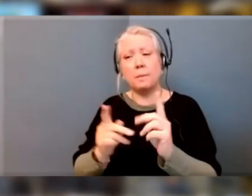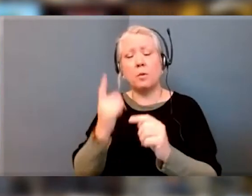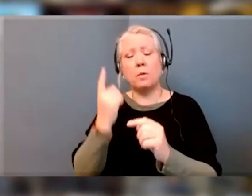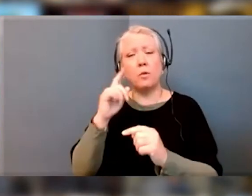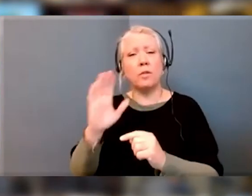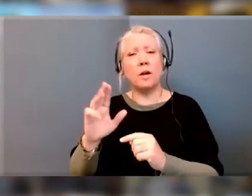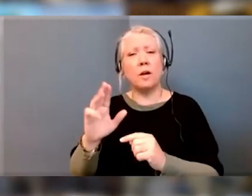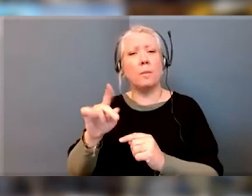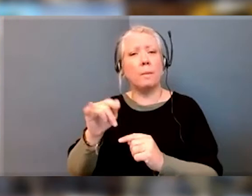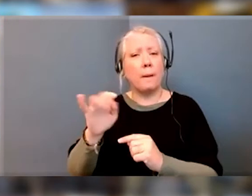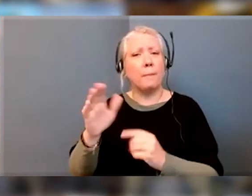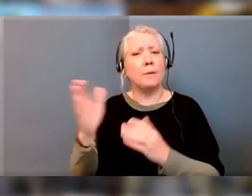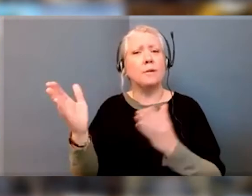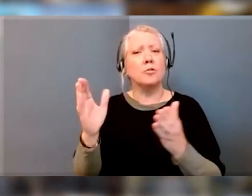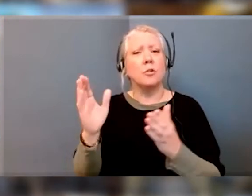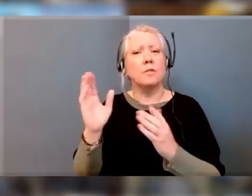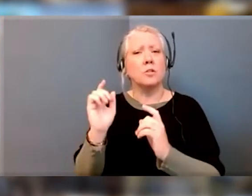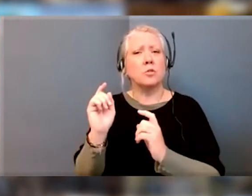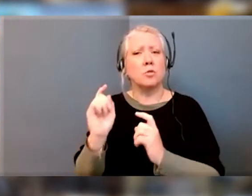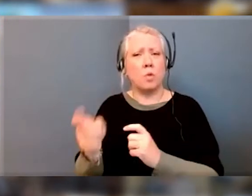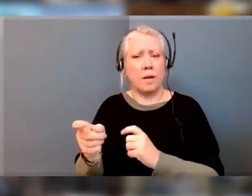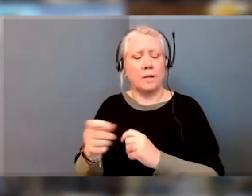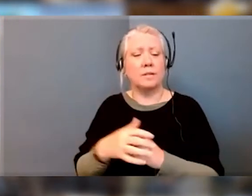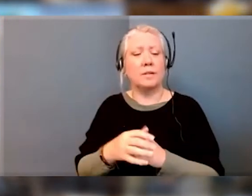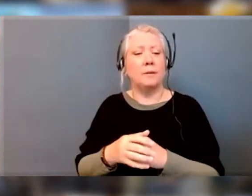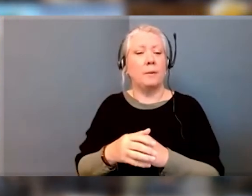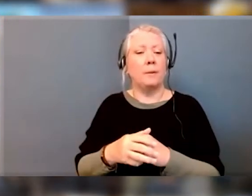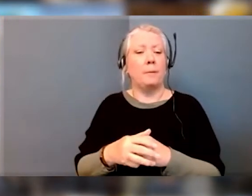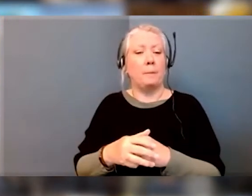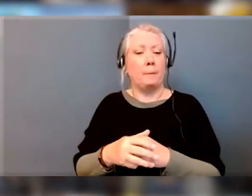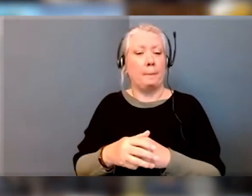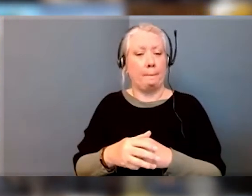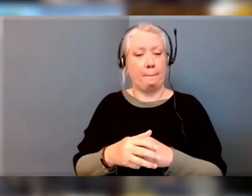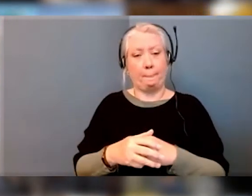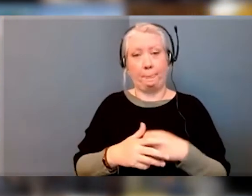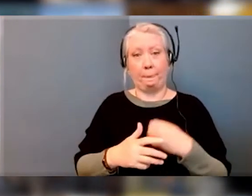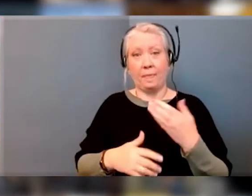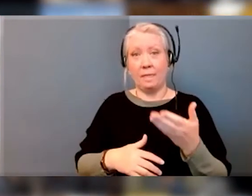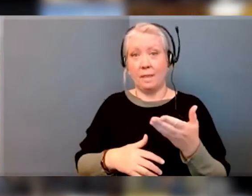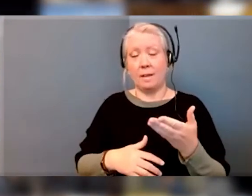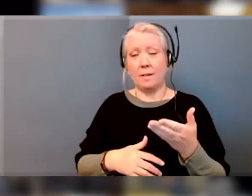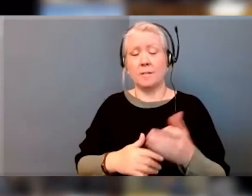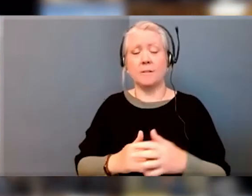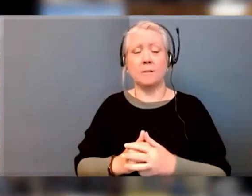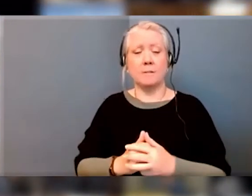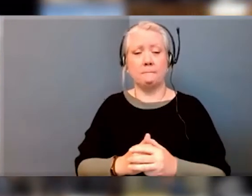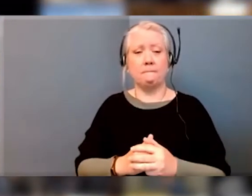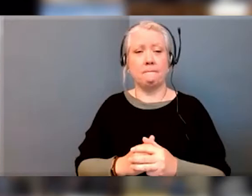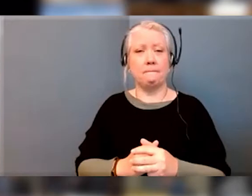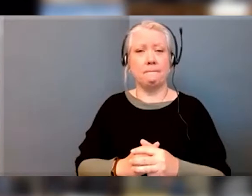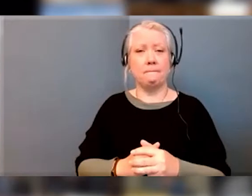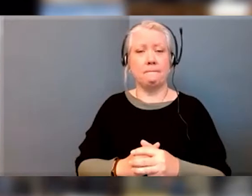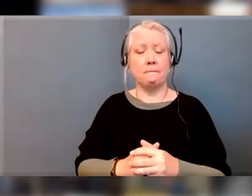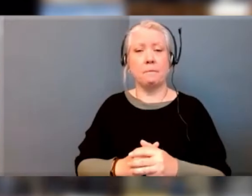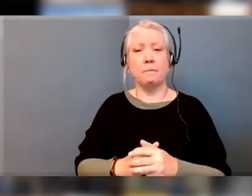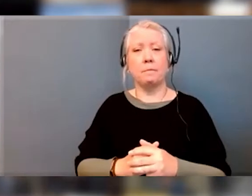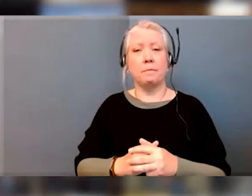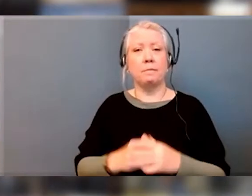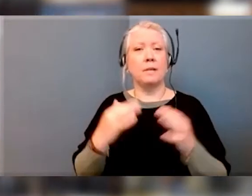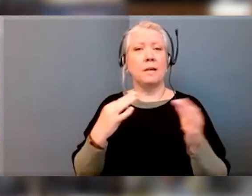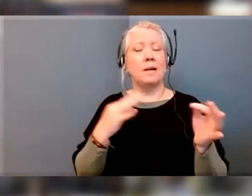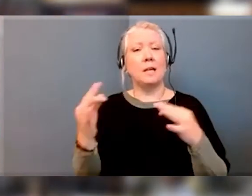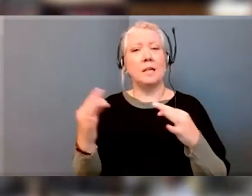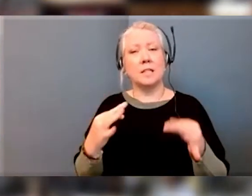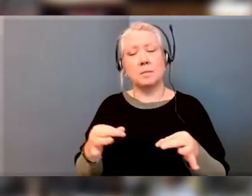well. So these next few slides, so for this slide, this is explaining a little bit